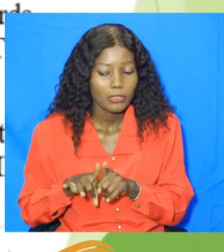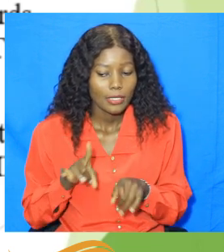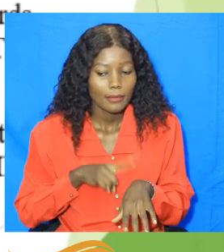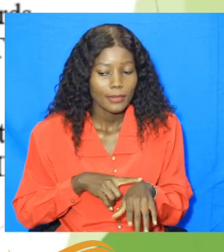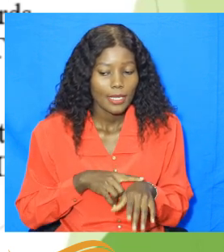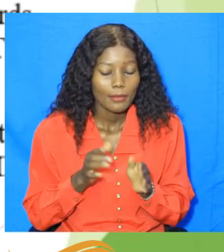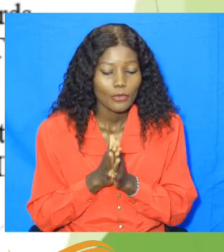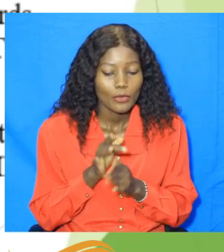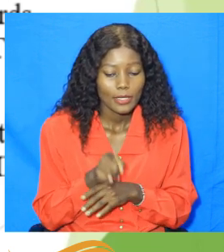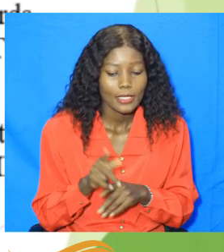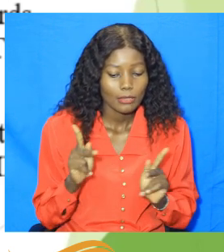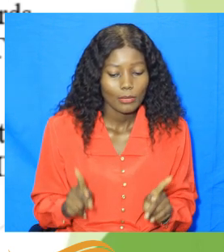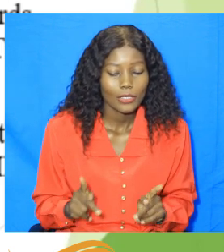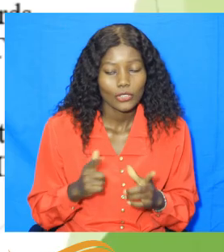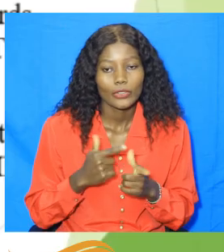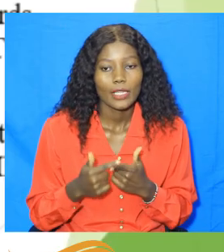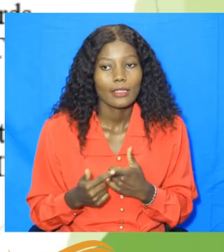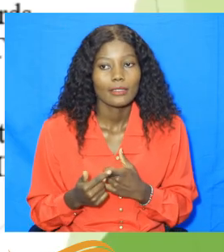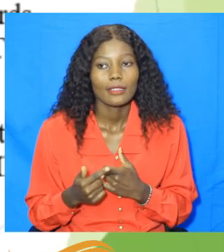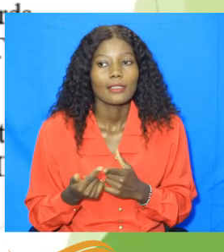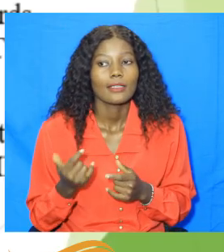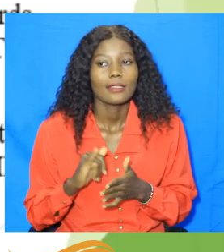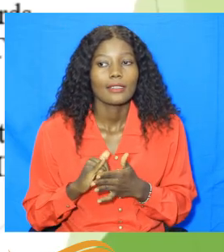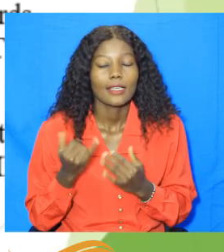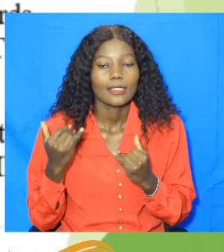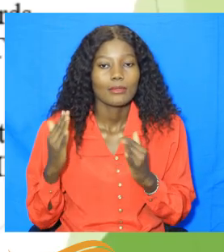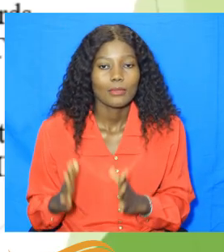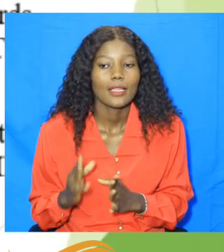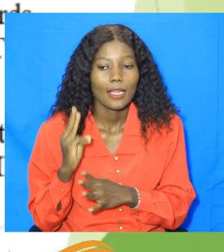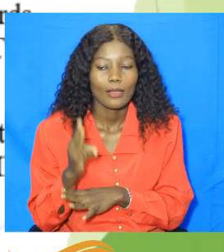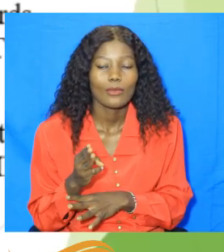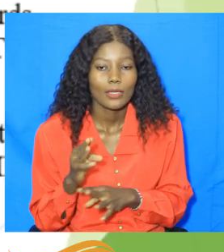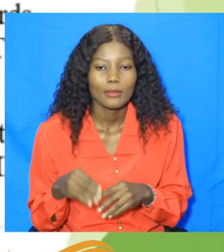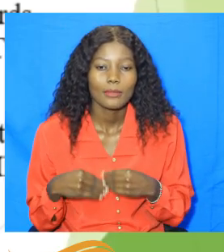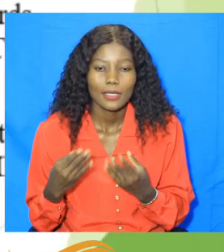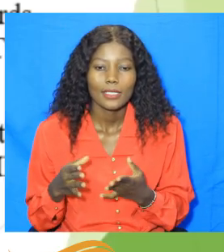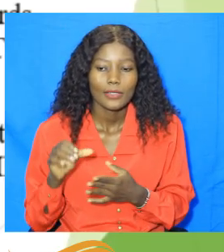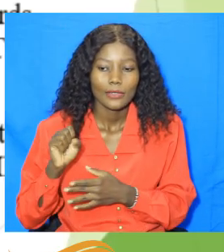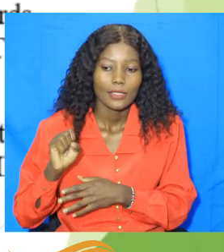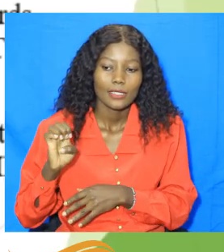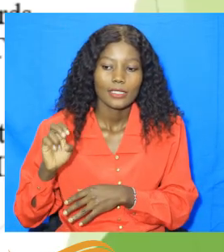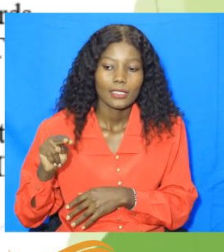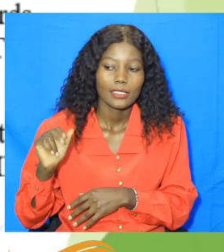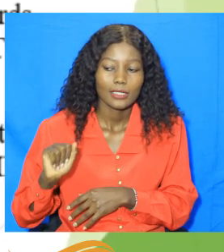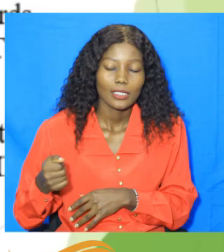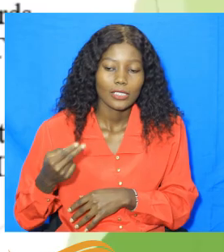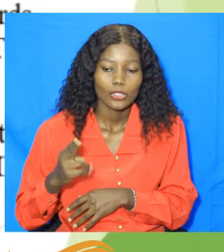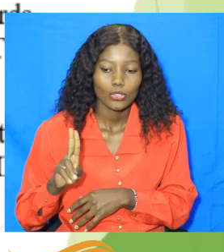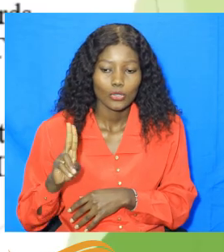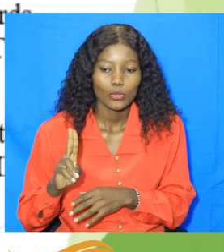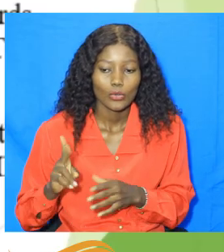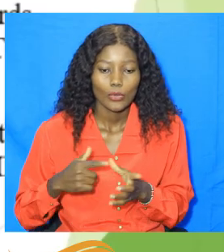his opponent, then that athlete will be given censure. And there